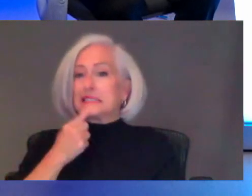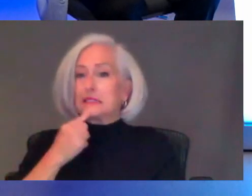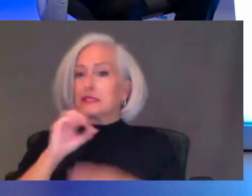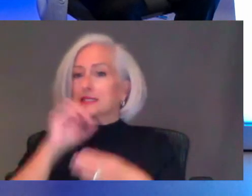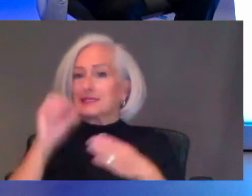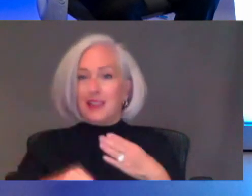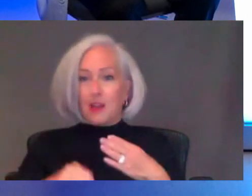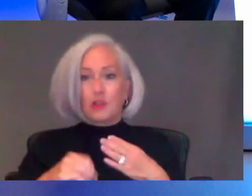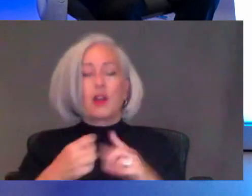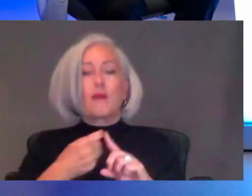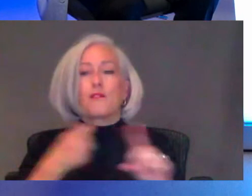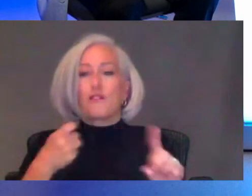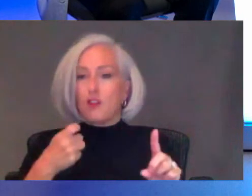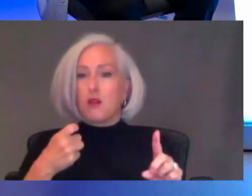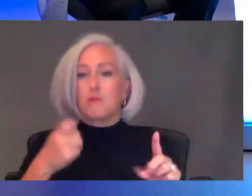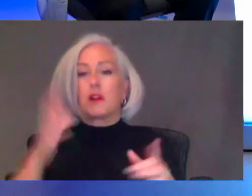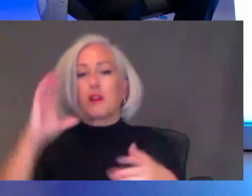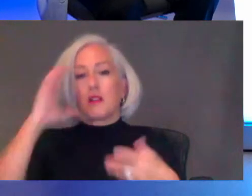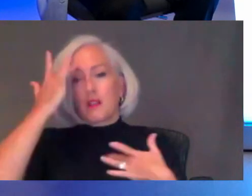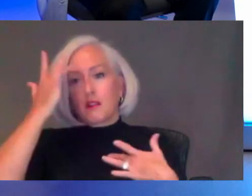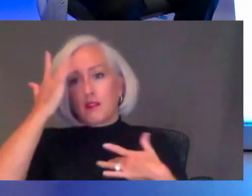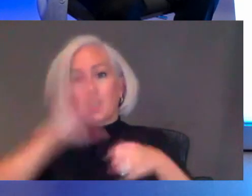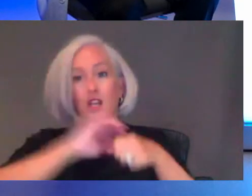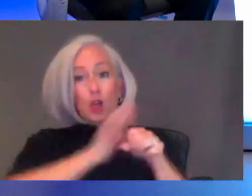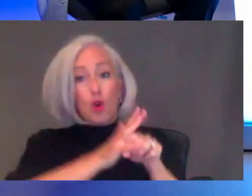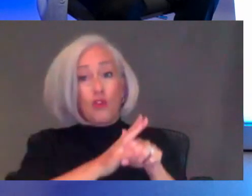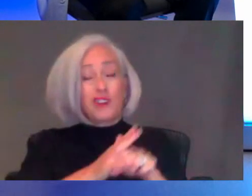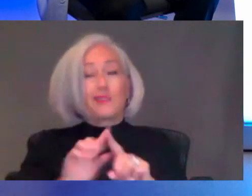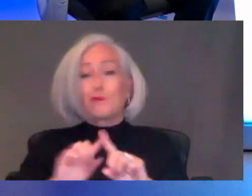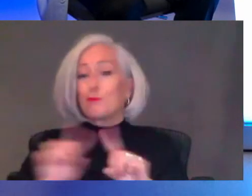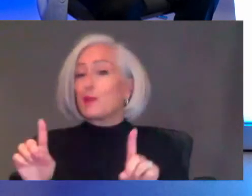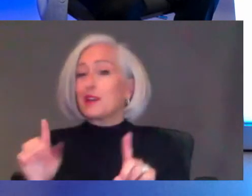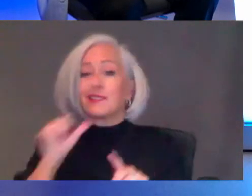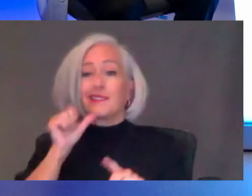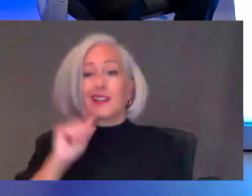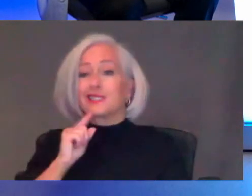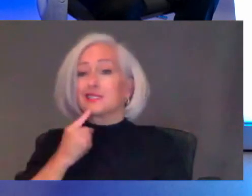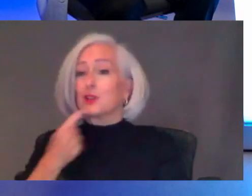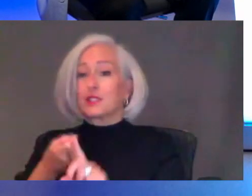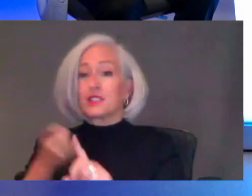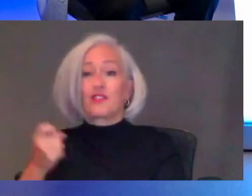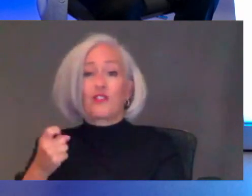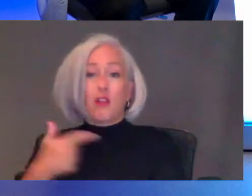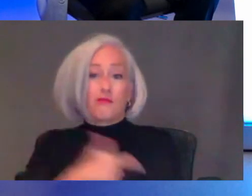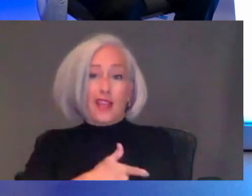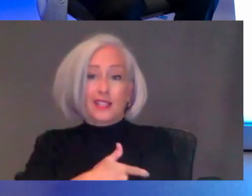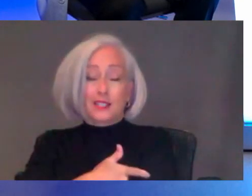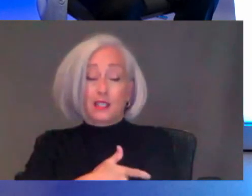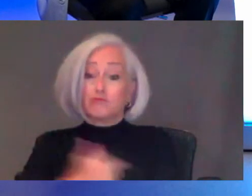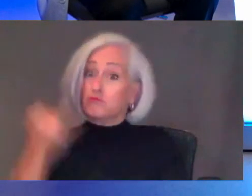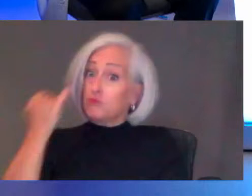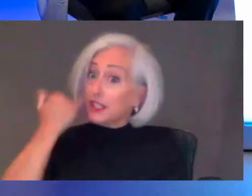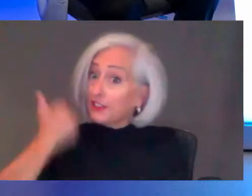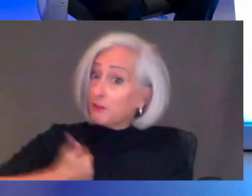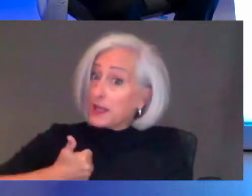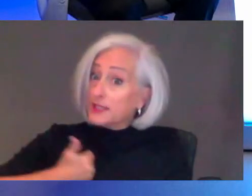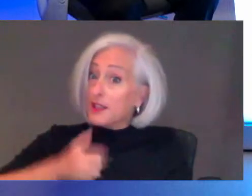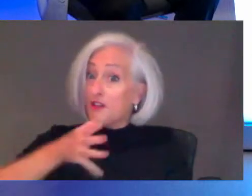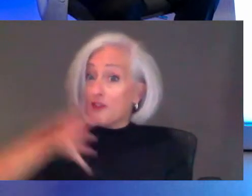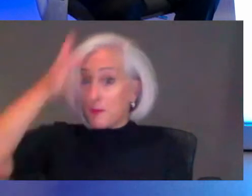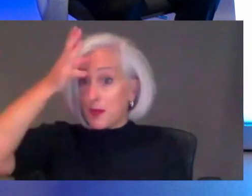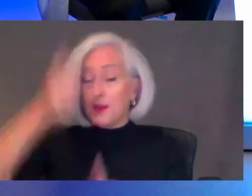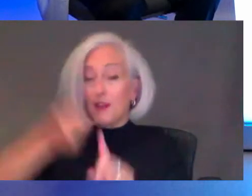so on, and they need the vaccine to protect them. Yeah, and my son is in that prime age group at risk of that